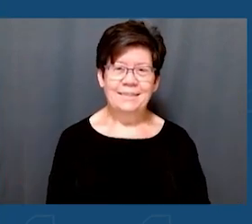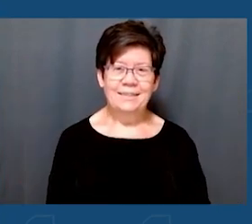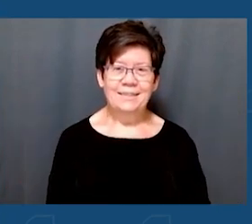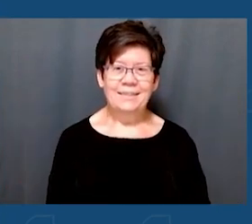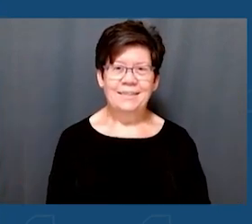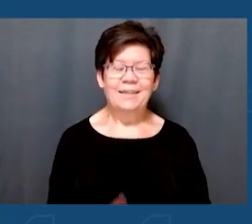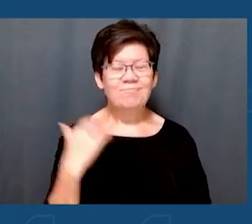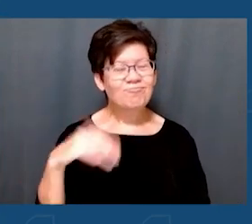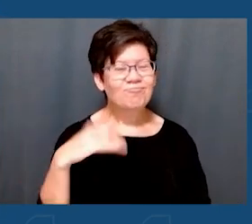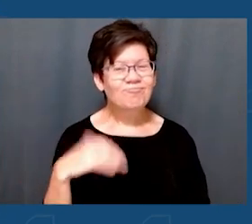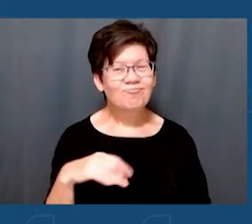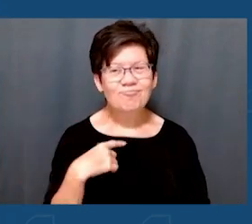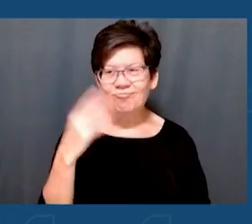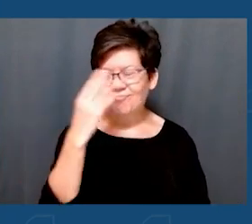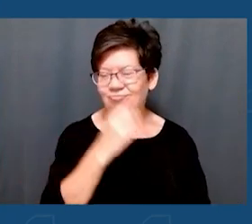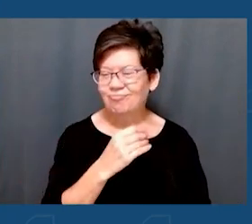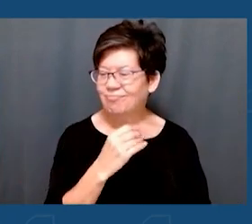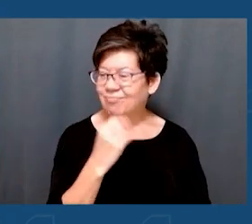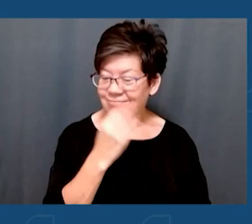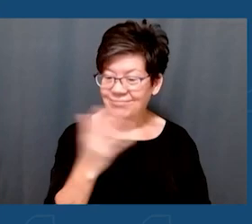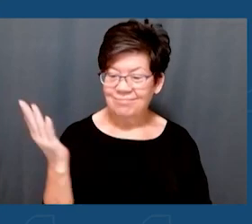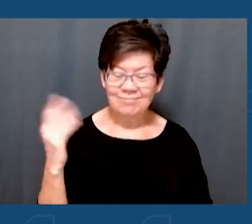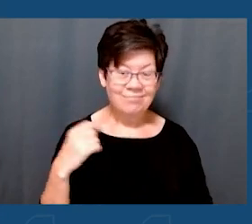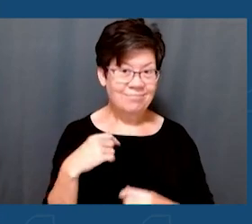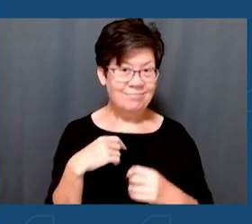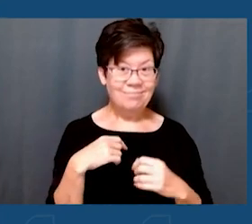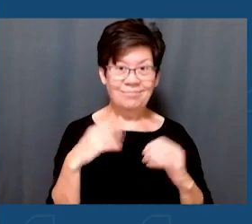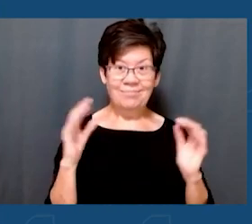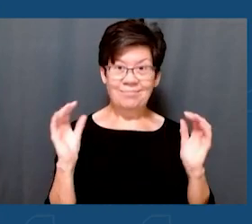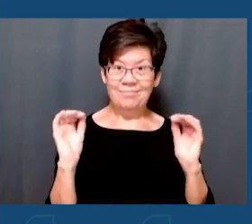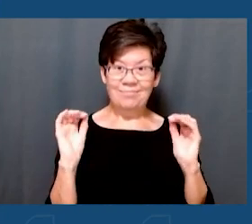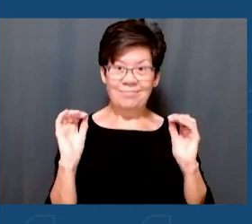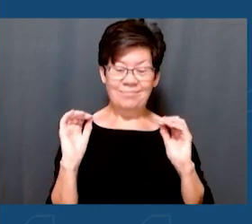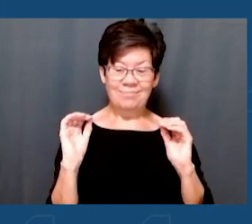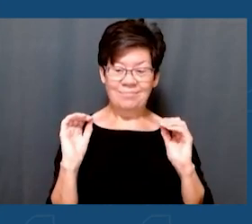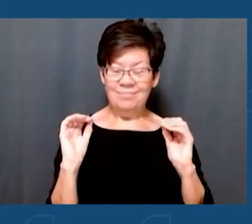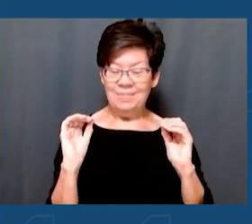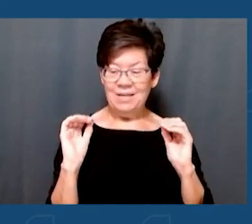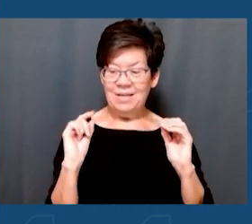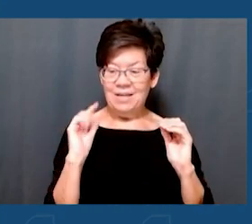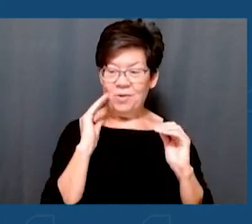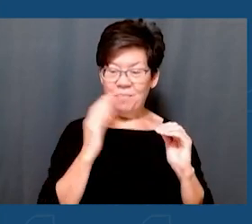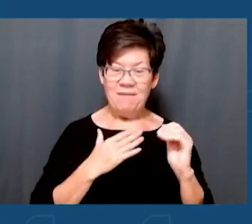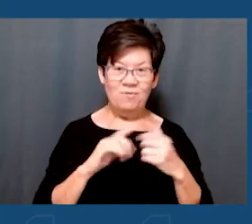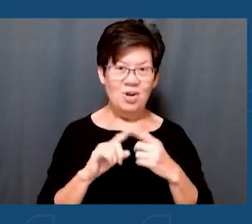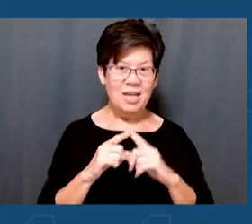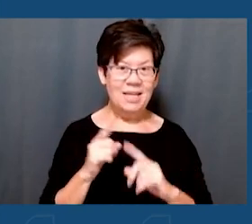Man, I tell you, I want to let know my friend and